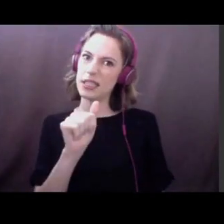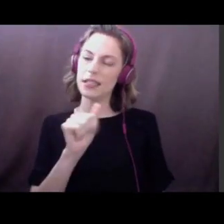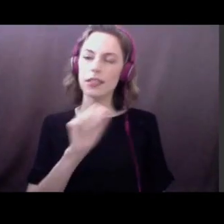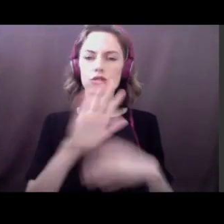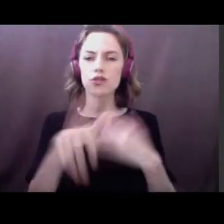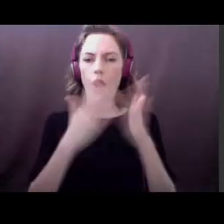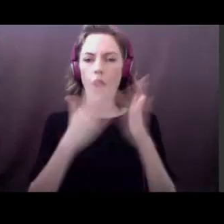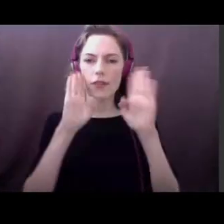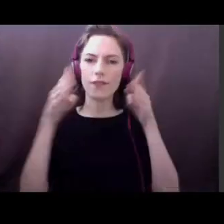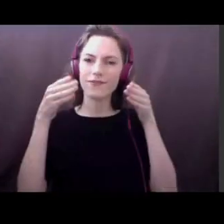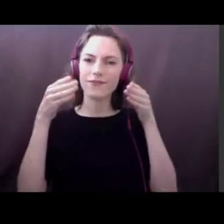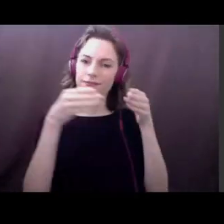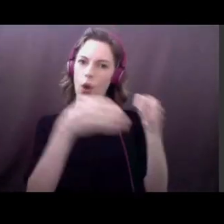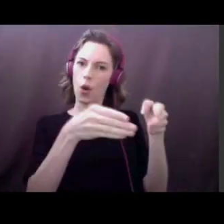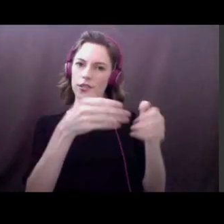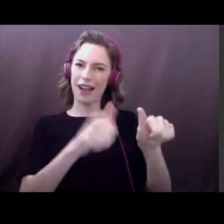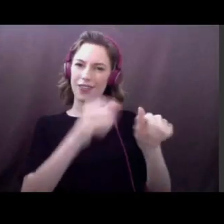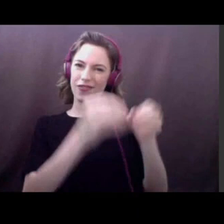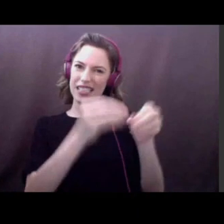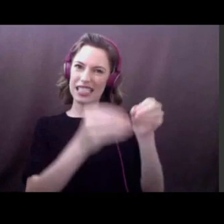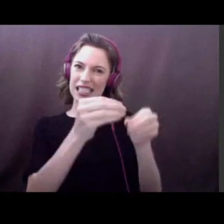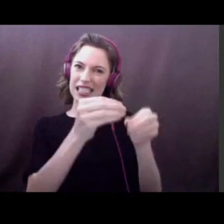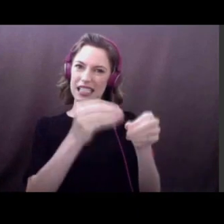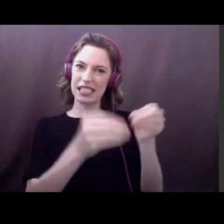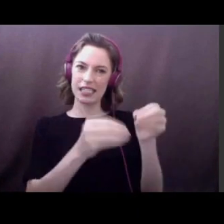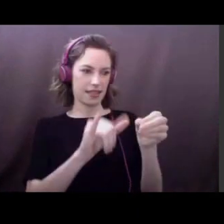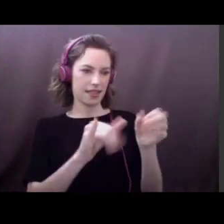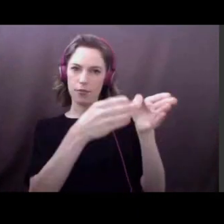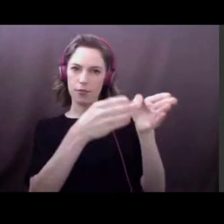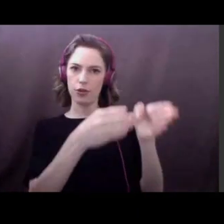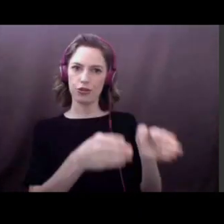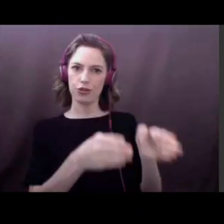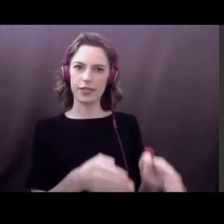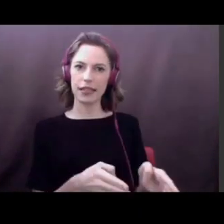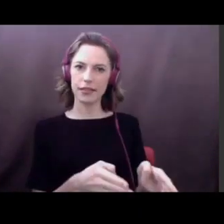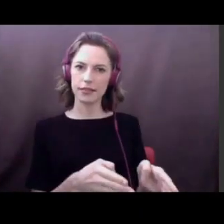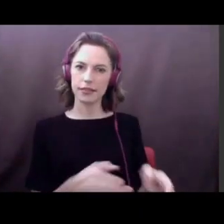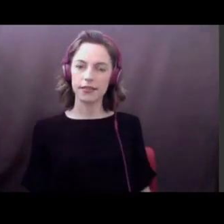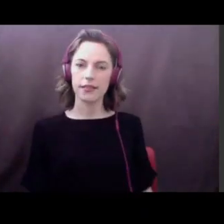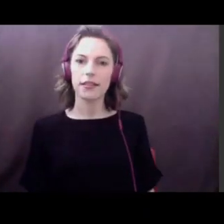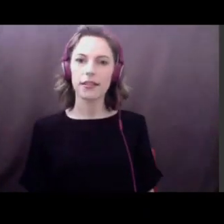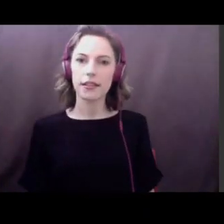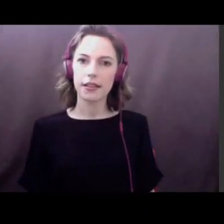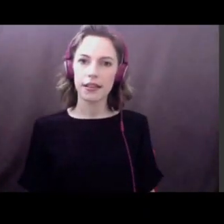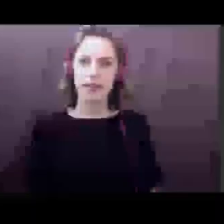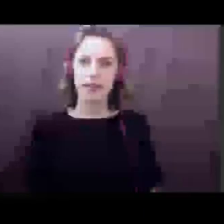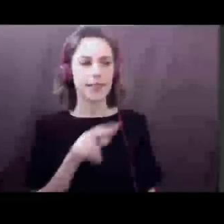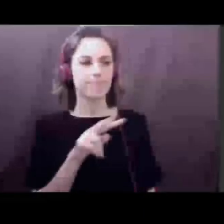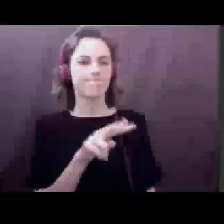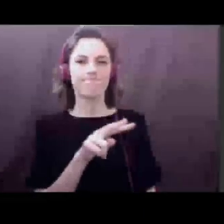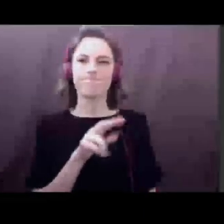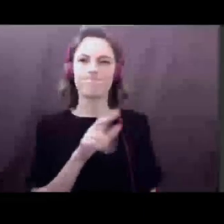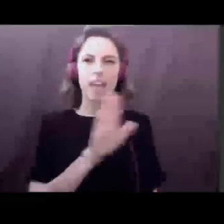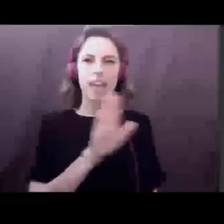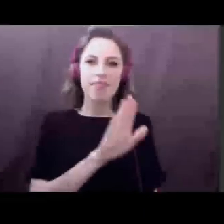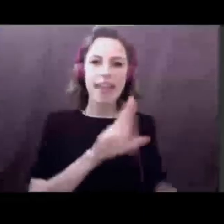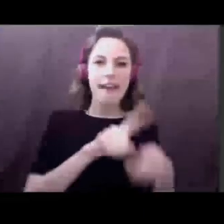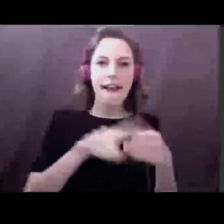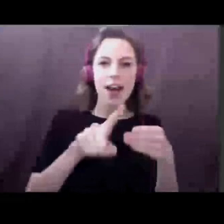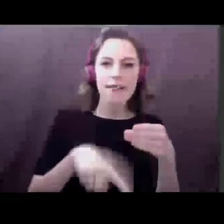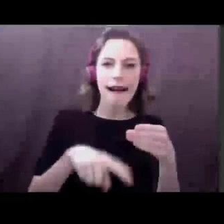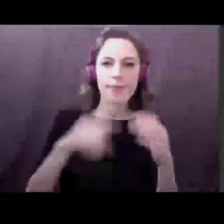poorer outcomes, say less access to education or employment, or more likely to be poor, or a victim of violence, or whatever the outcome indicator is seen as